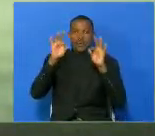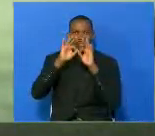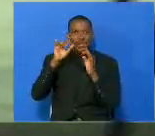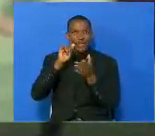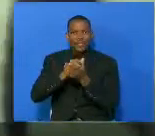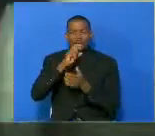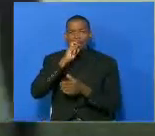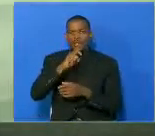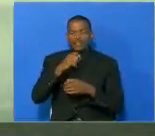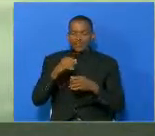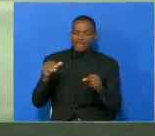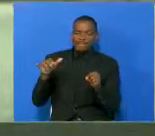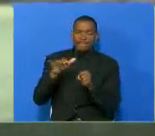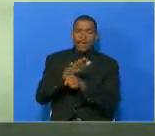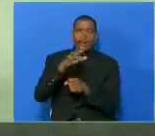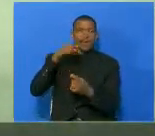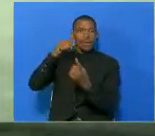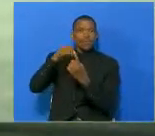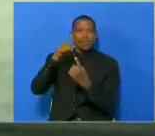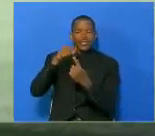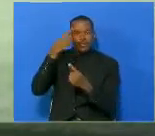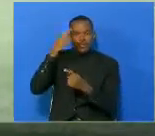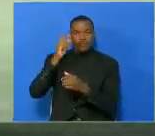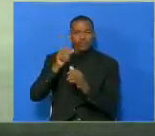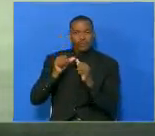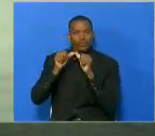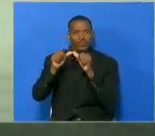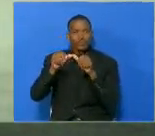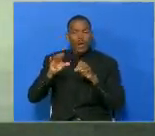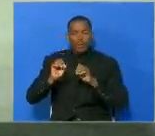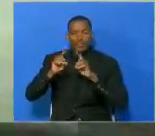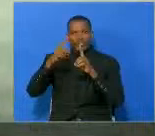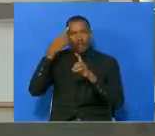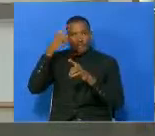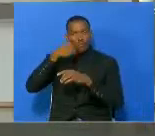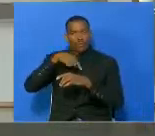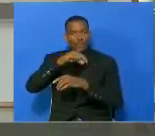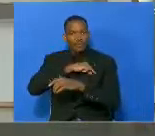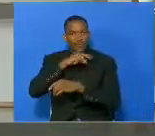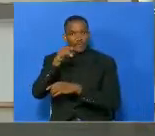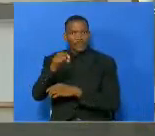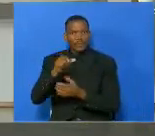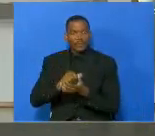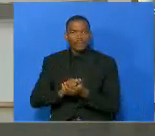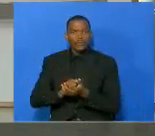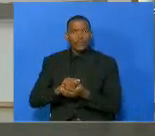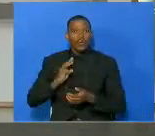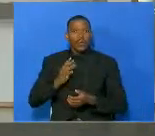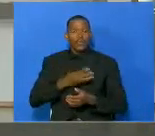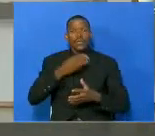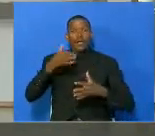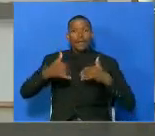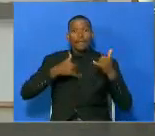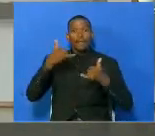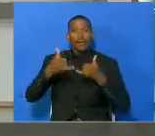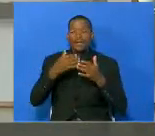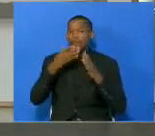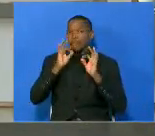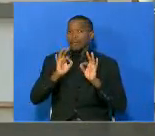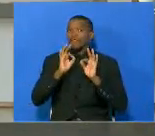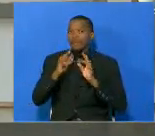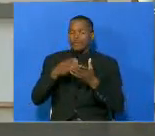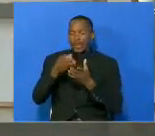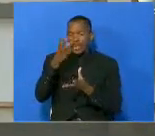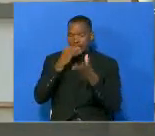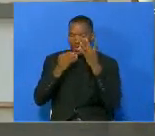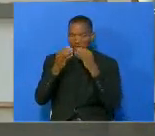to take maximum point to keep our chance in this qualifier. Re tsamikile sente so ke tsa gore mo tournament ye re tsong go yone re tutile